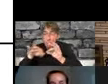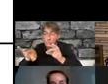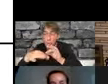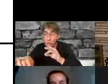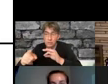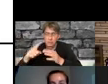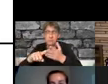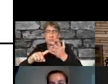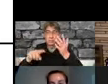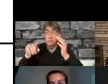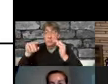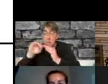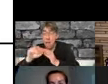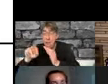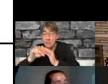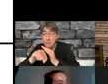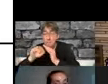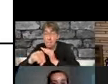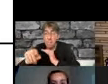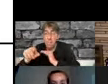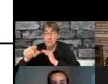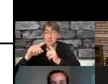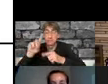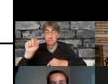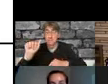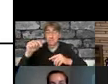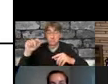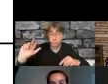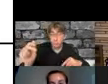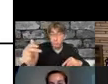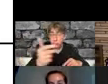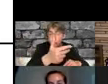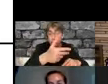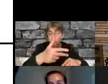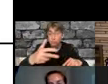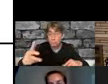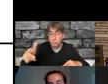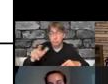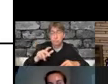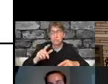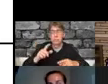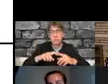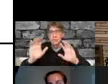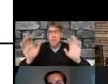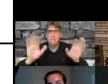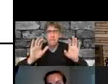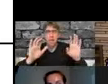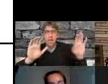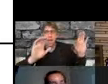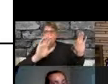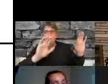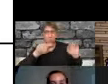for accessibility for folks with disabilities. We will then compare the retailer to other nearby retailers based on the information we